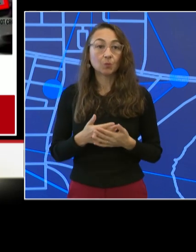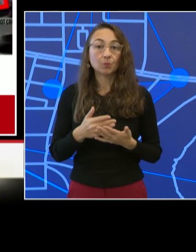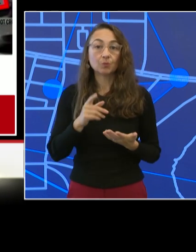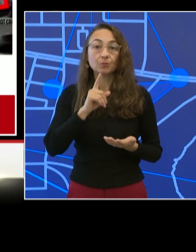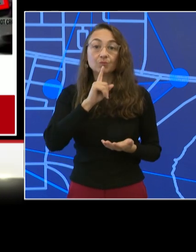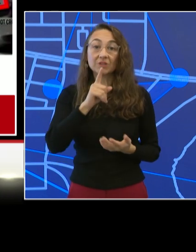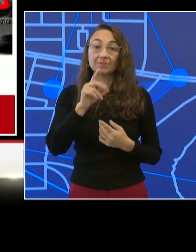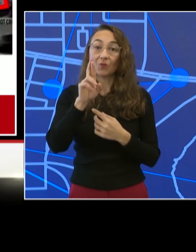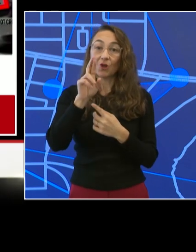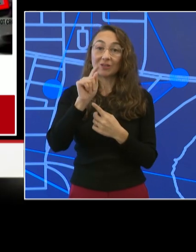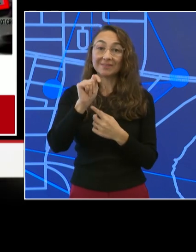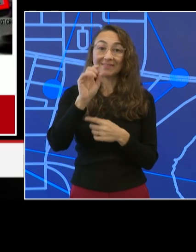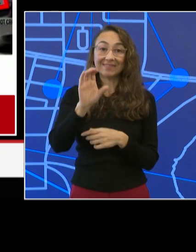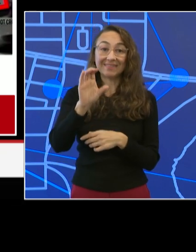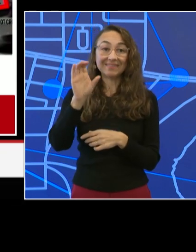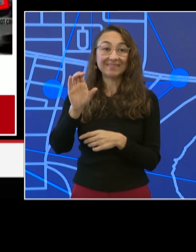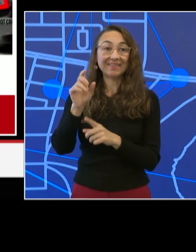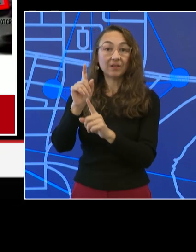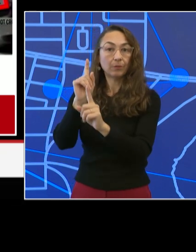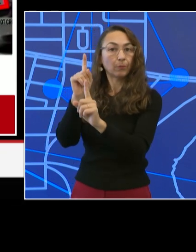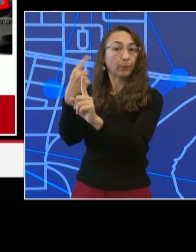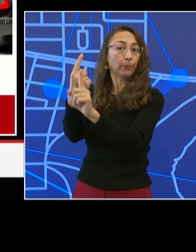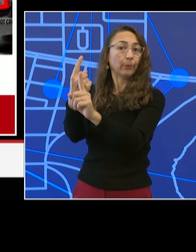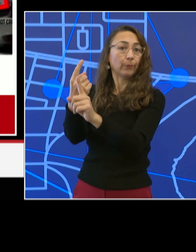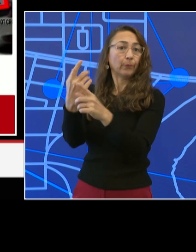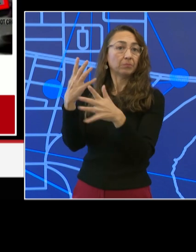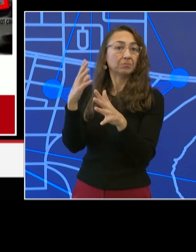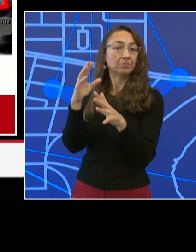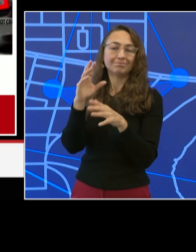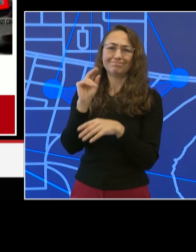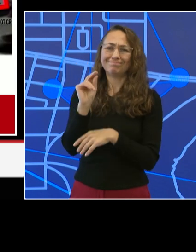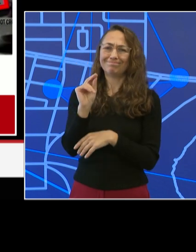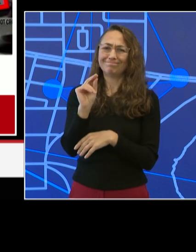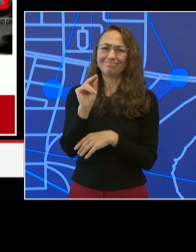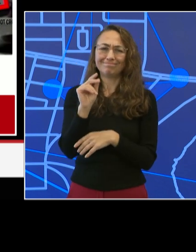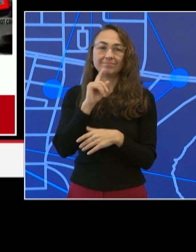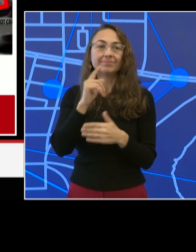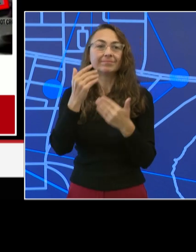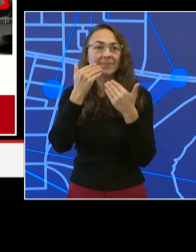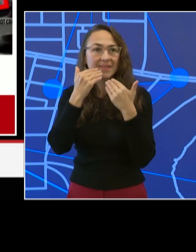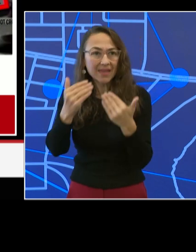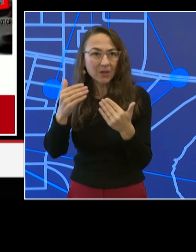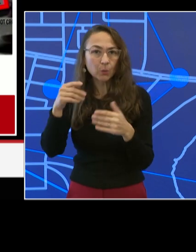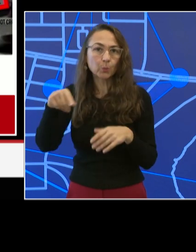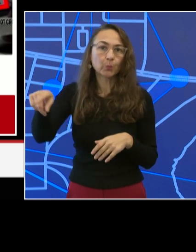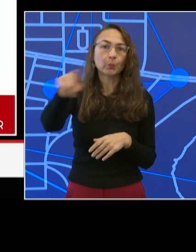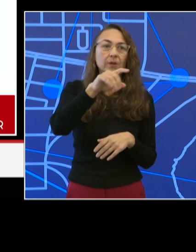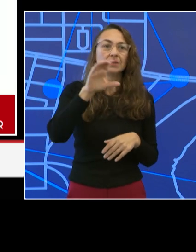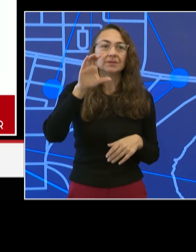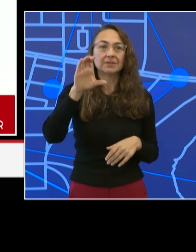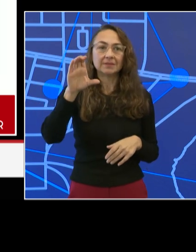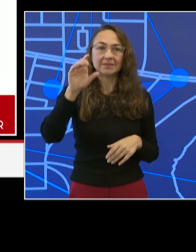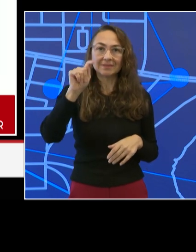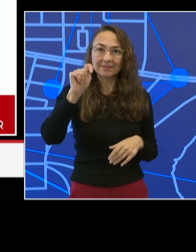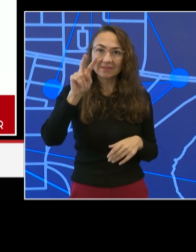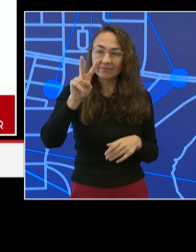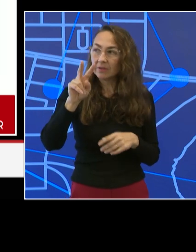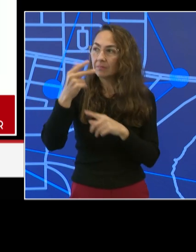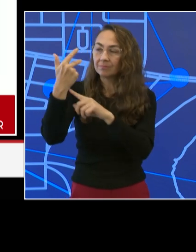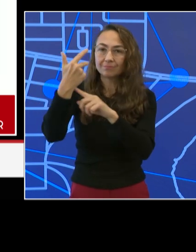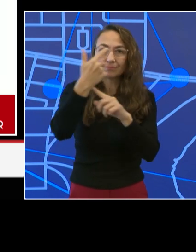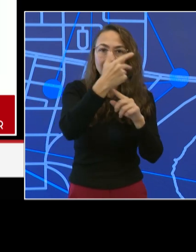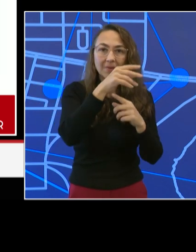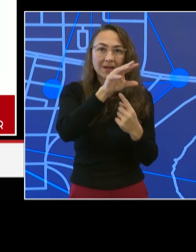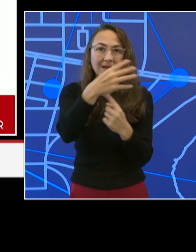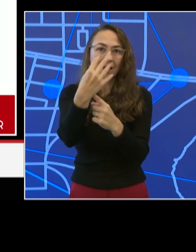do is possible without our CCTV cameras, which also grew this year by 50 cameras thanks to the mayor's budget.